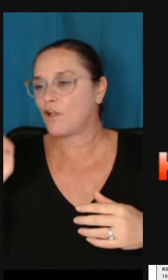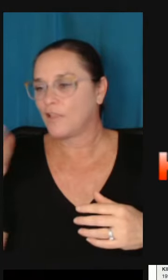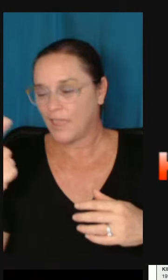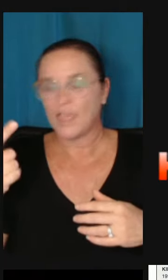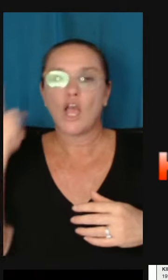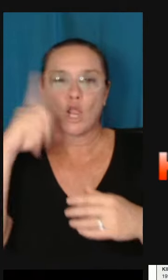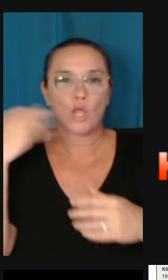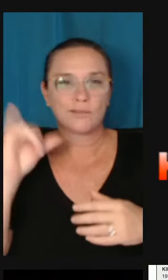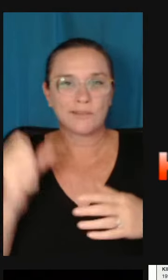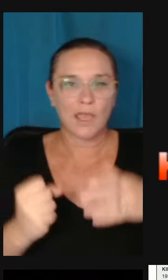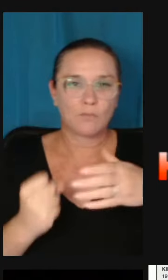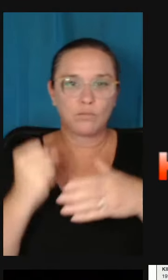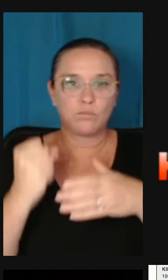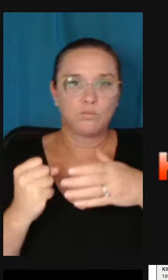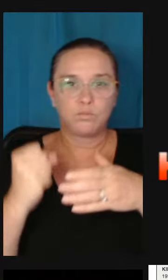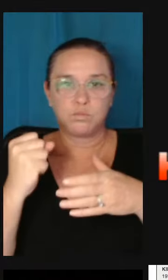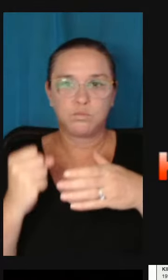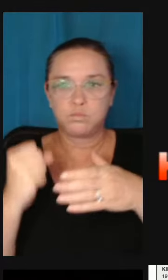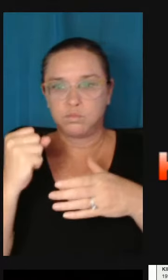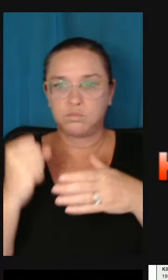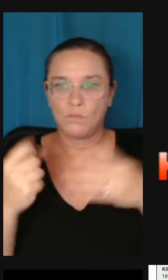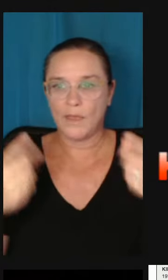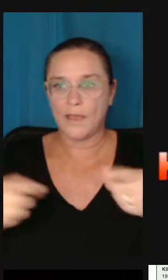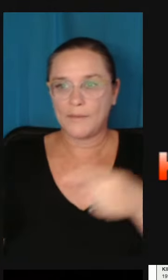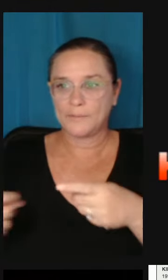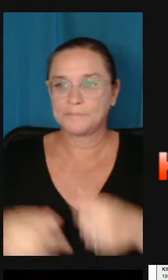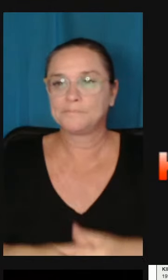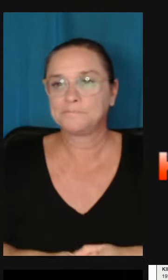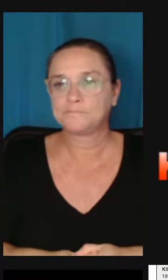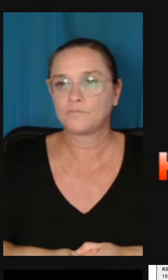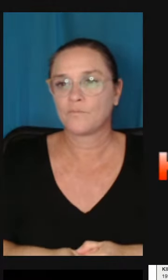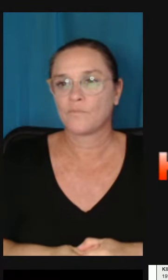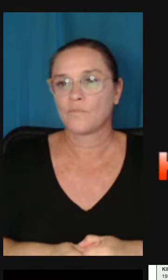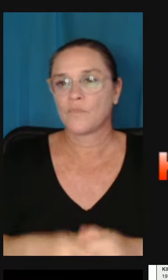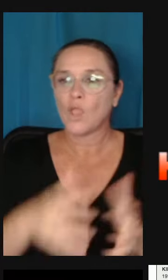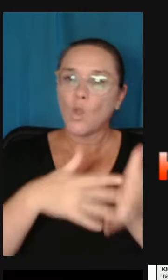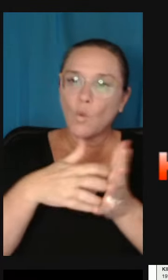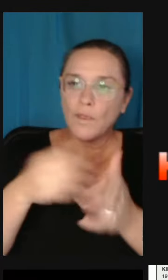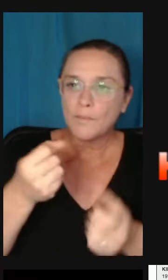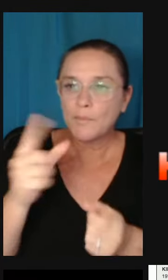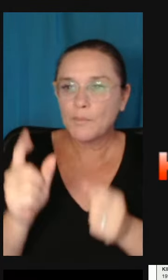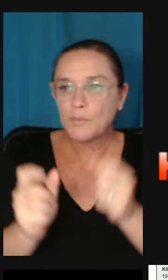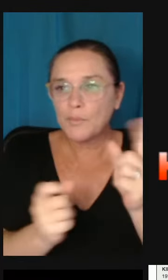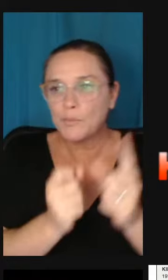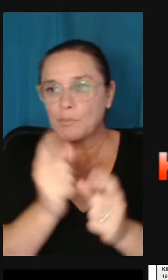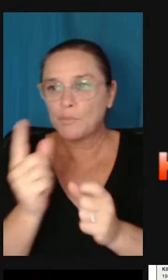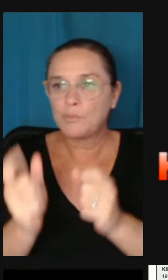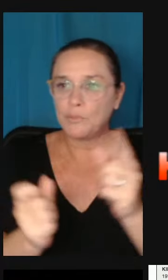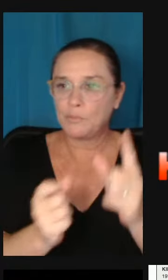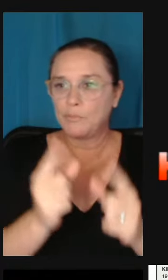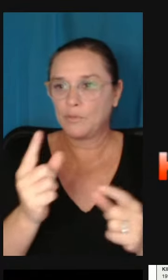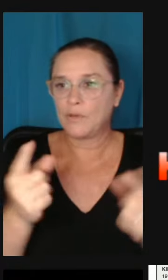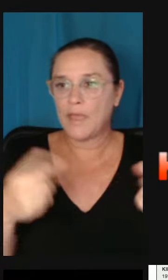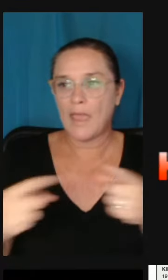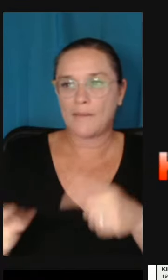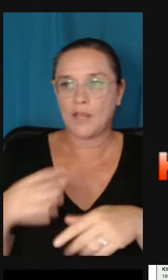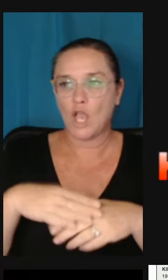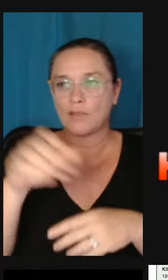pistoning process that we refer to. Weak spattering intermittently observed at the south event in